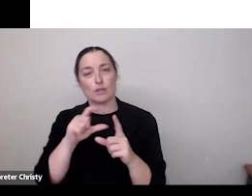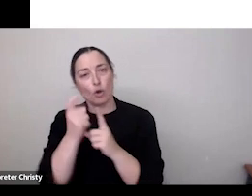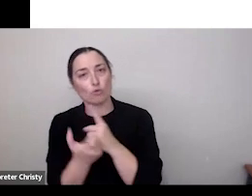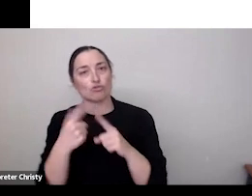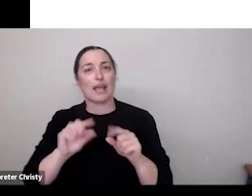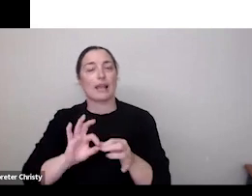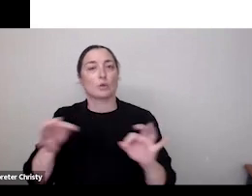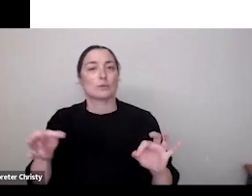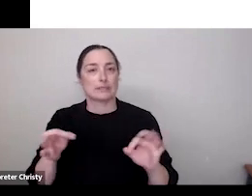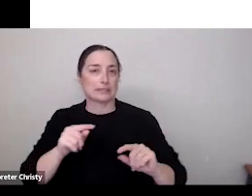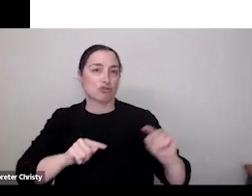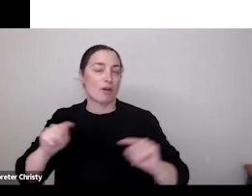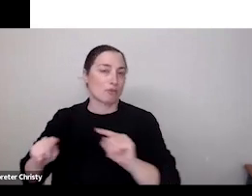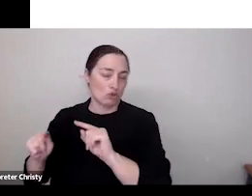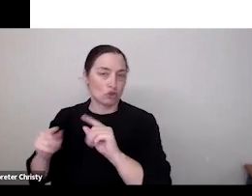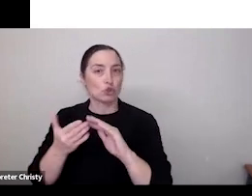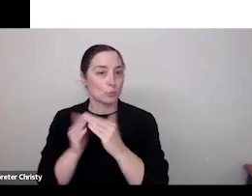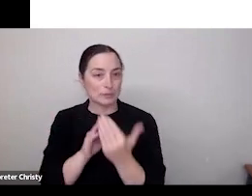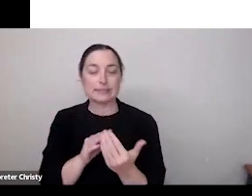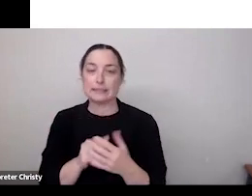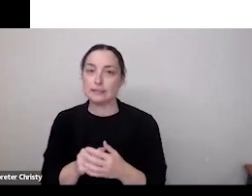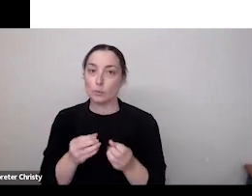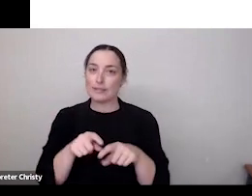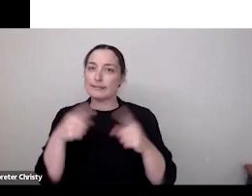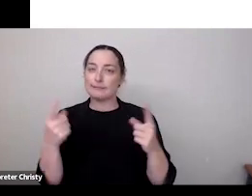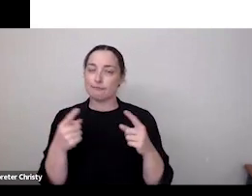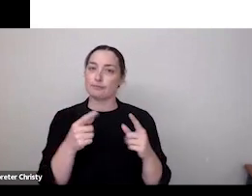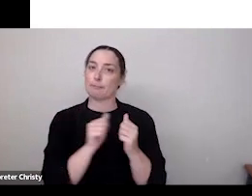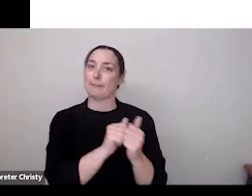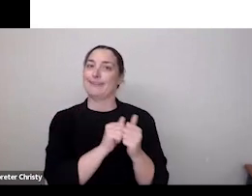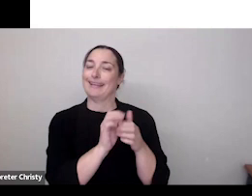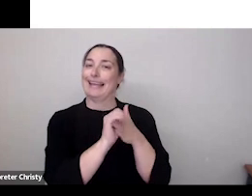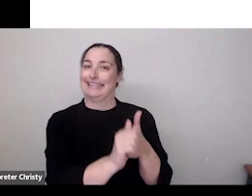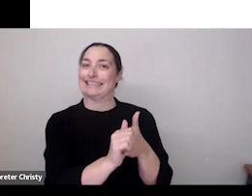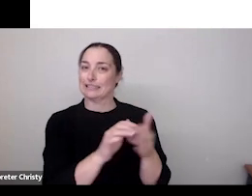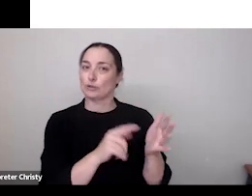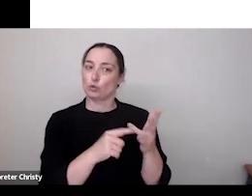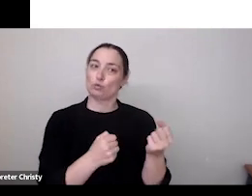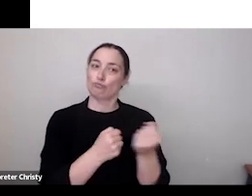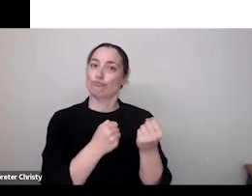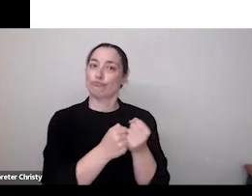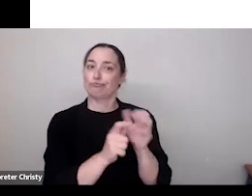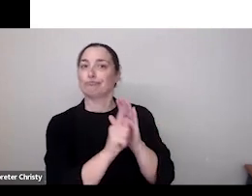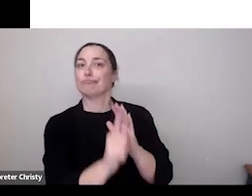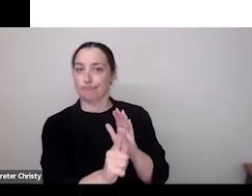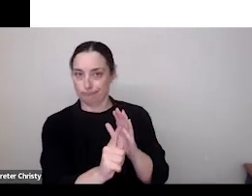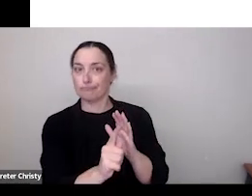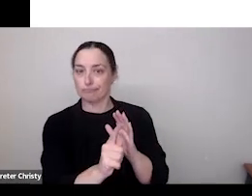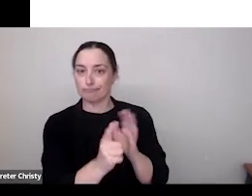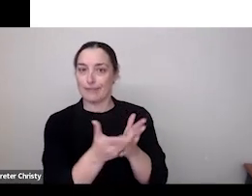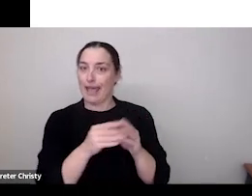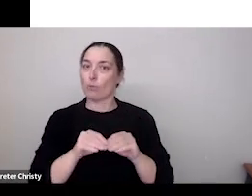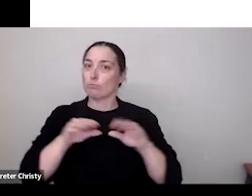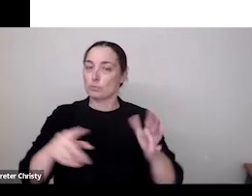diverse communities, by peer leaders who are leading the charge and supporting that process with each other, and how it's been implemented